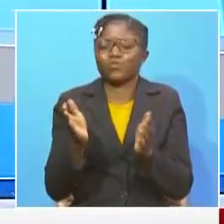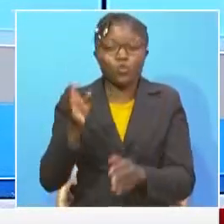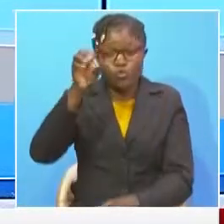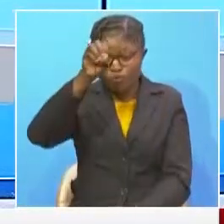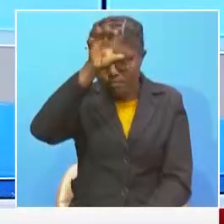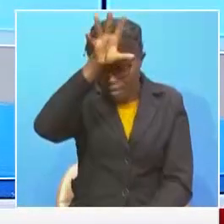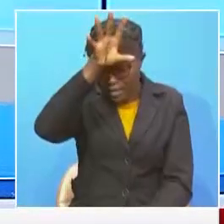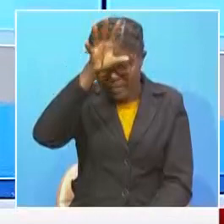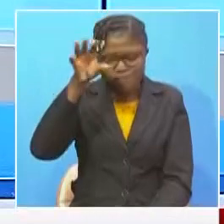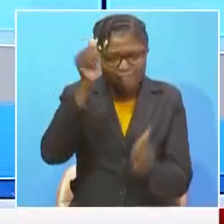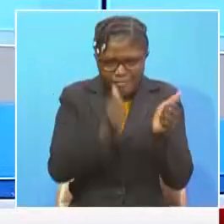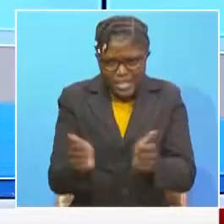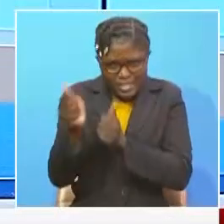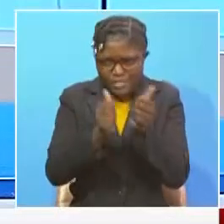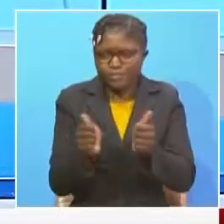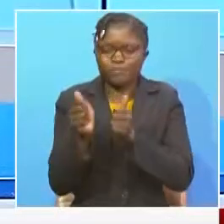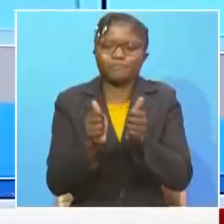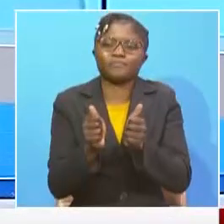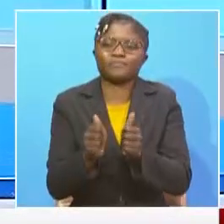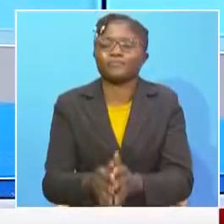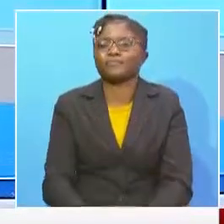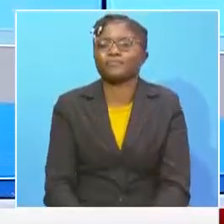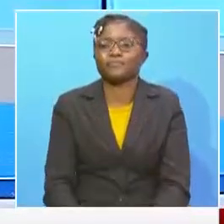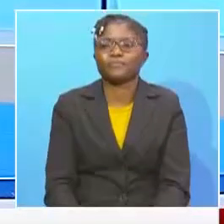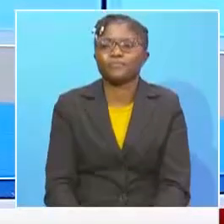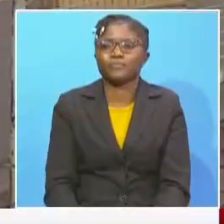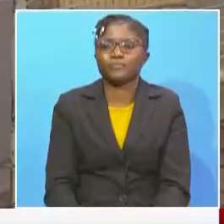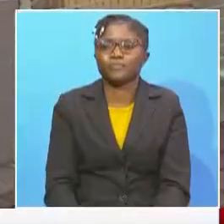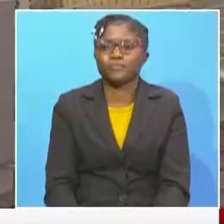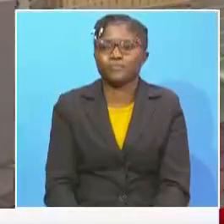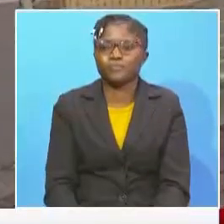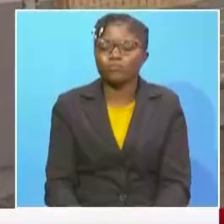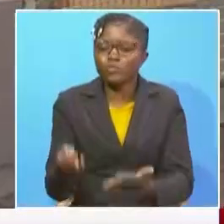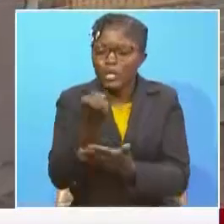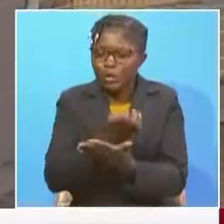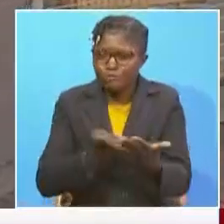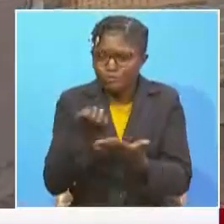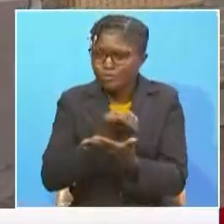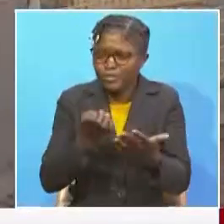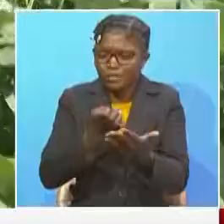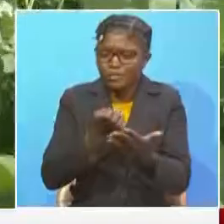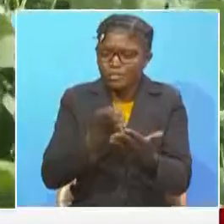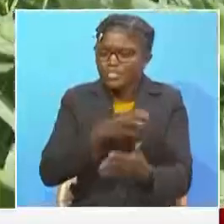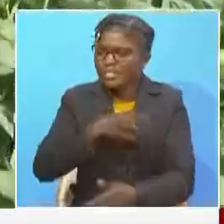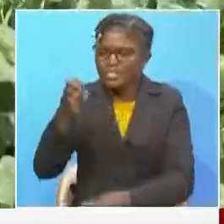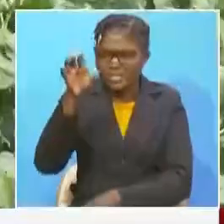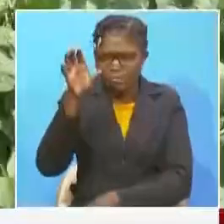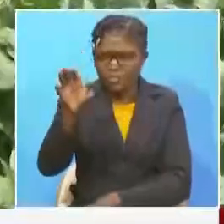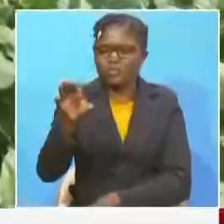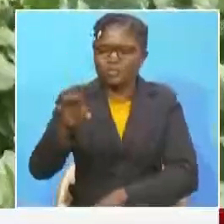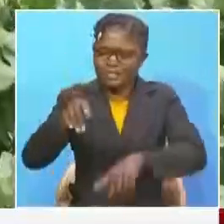mining activities. Details in this report. The economy in Eastern Province has mainly depended